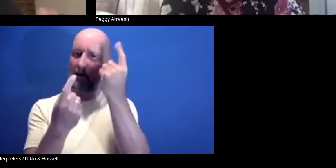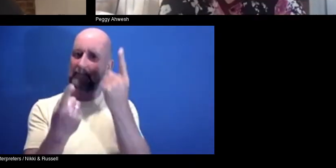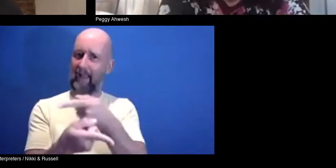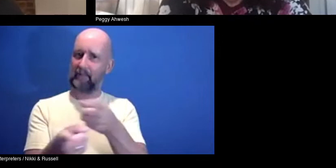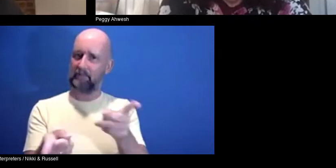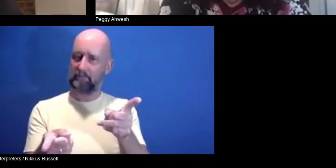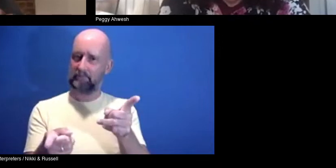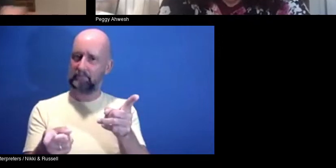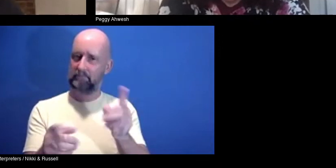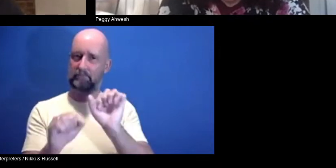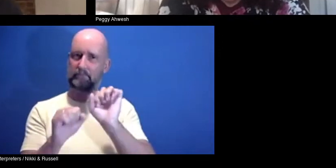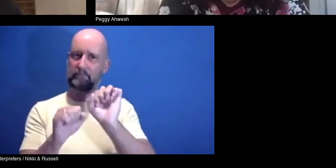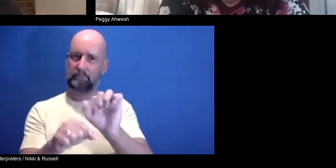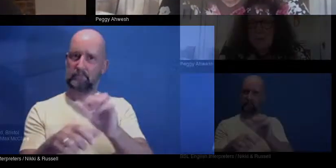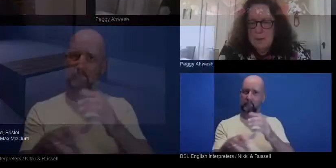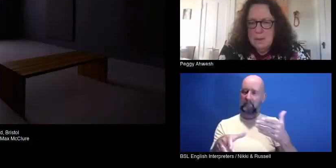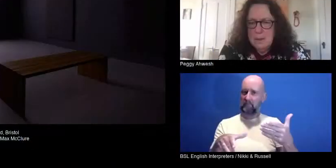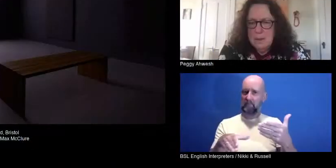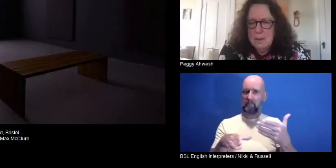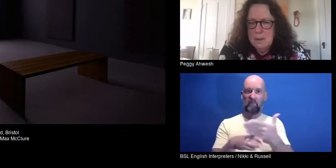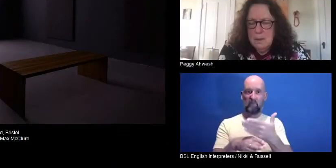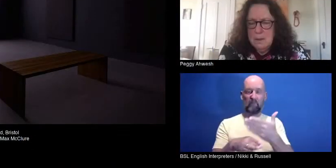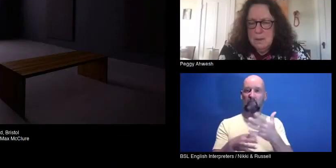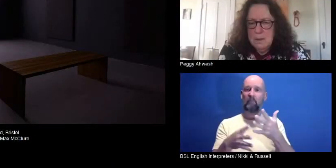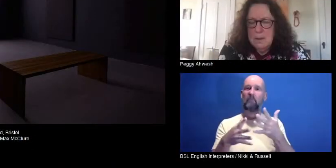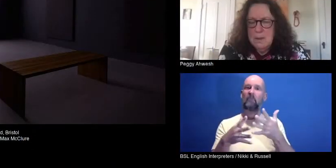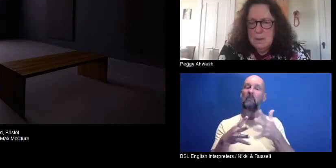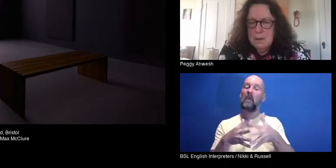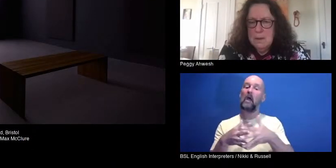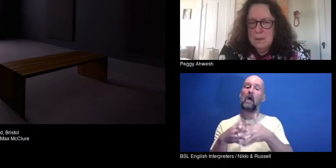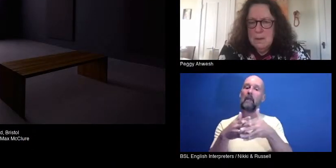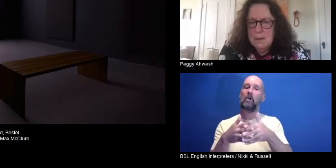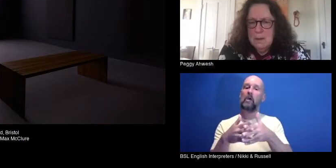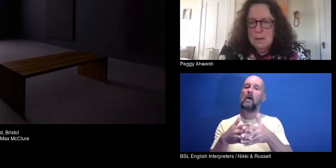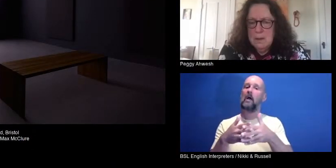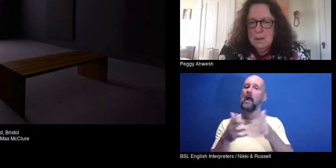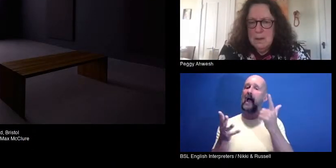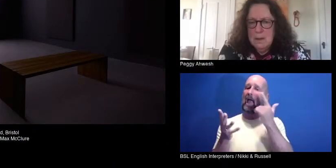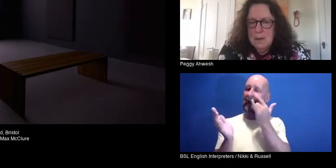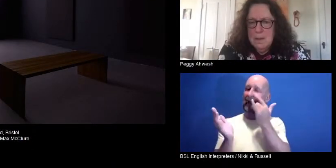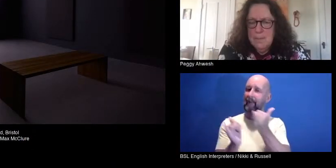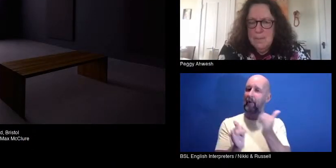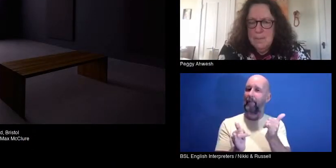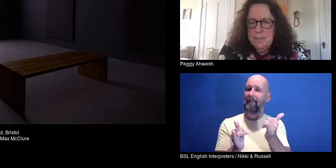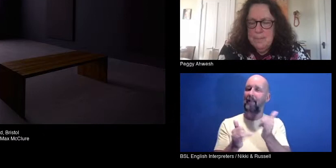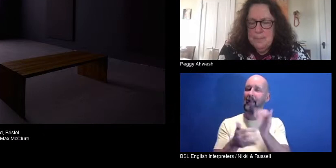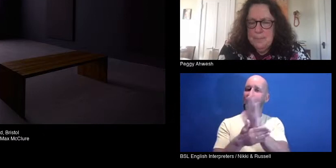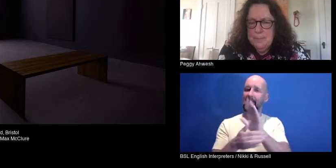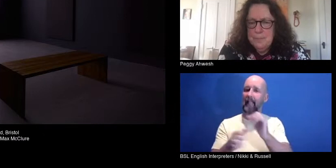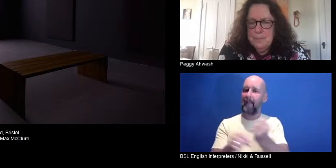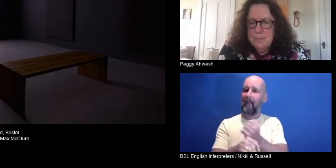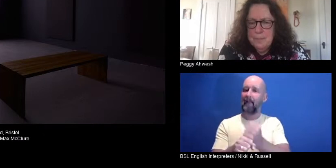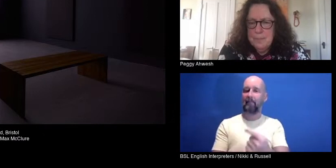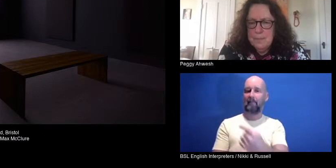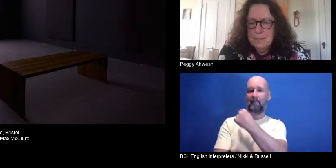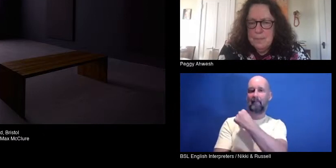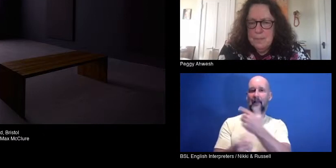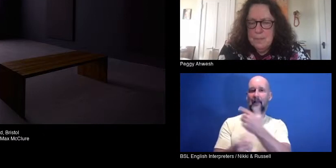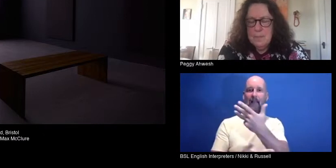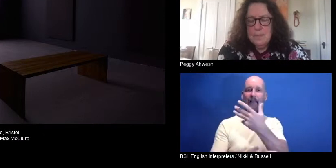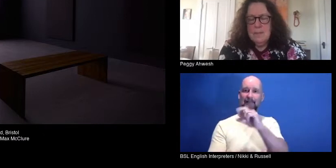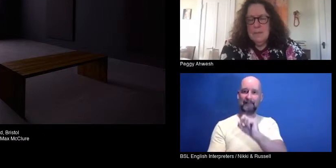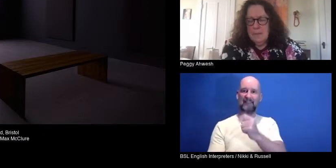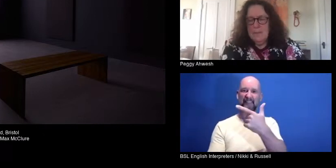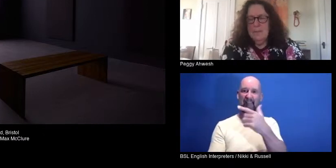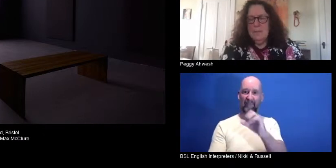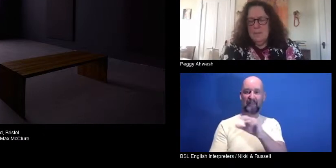to, let's say, US experimental film of the 70s, because in one sense, you're a very clear inheritor of